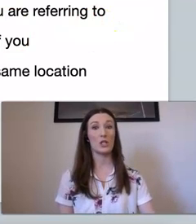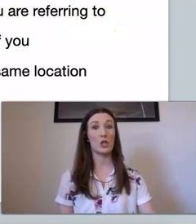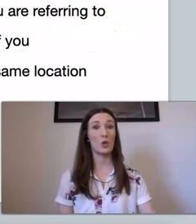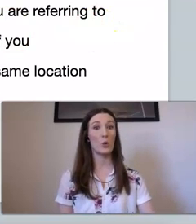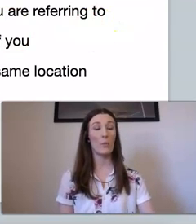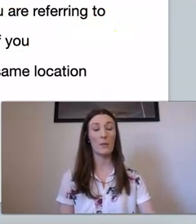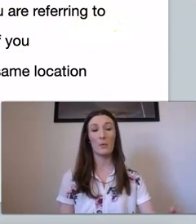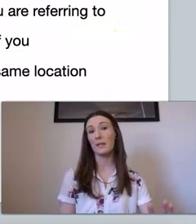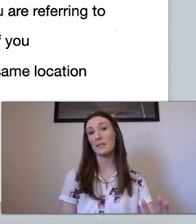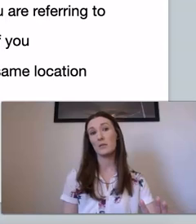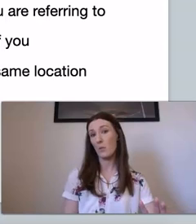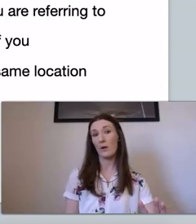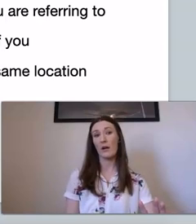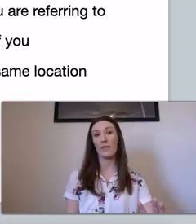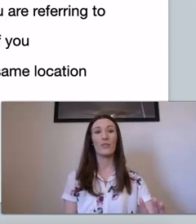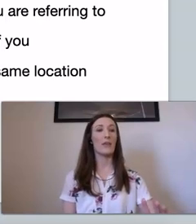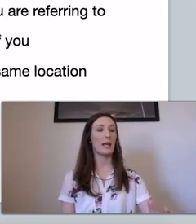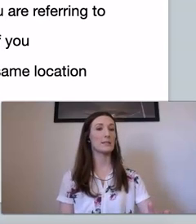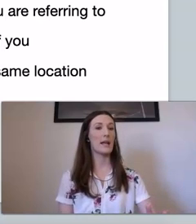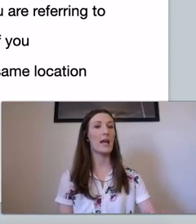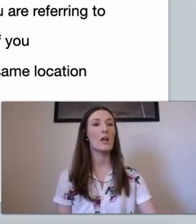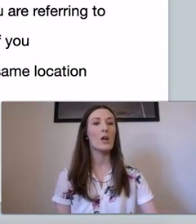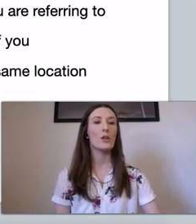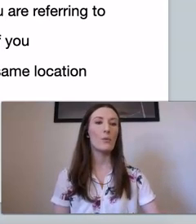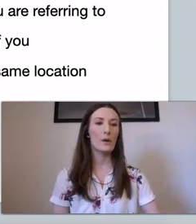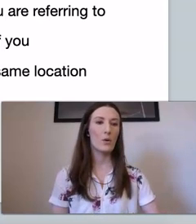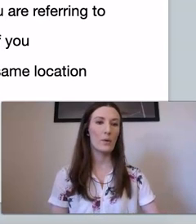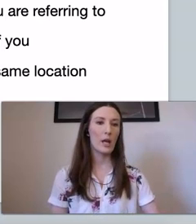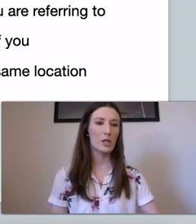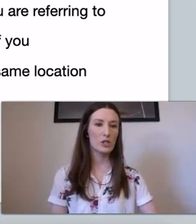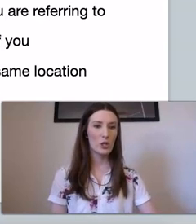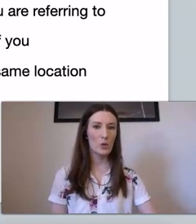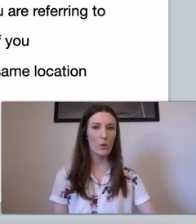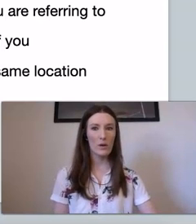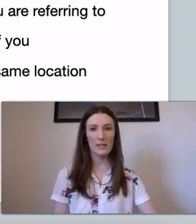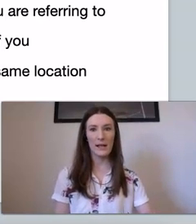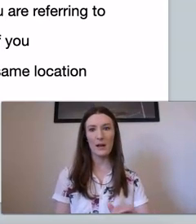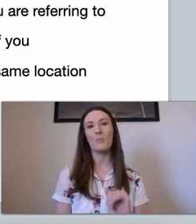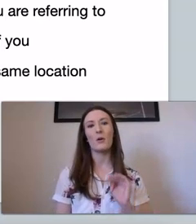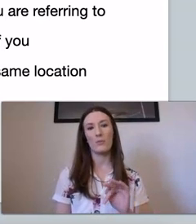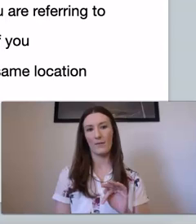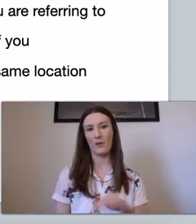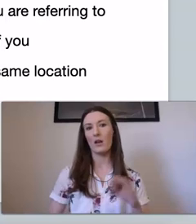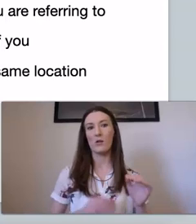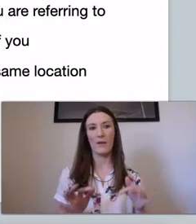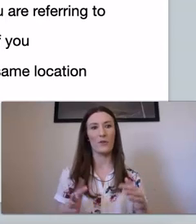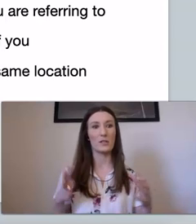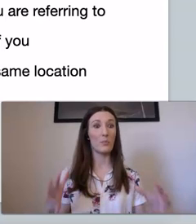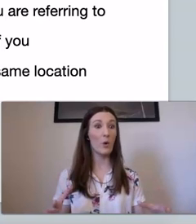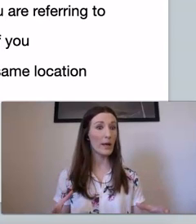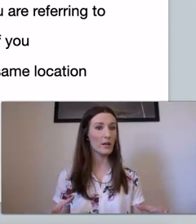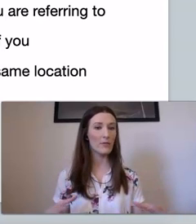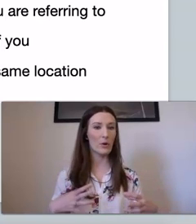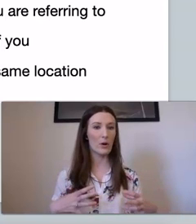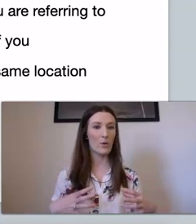contrasting two people, places, or things, okay? You are going to set up a